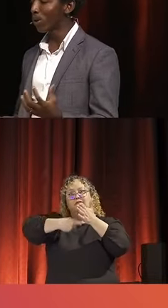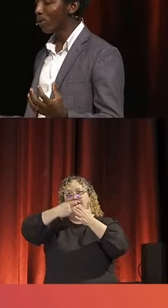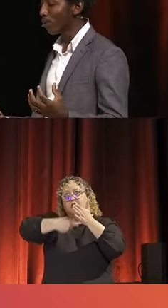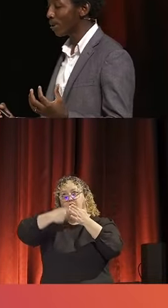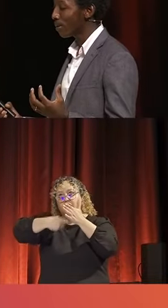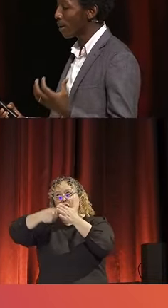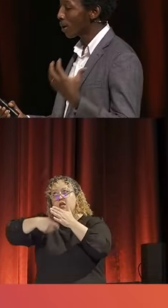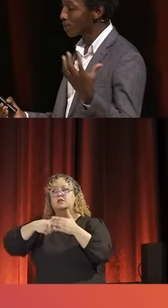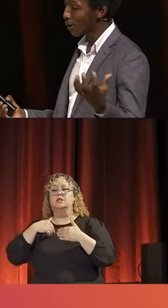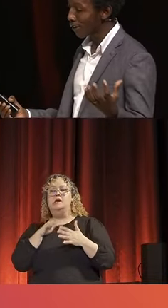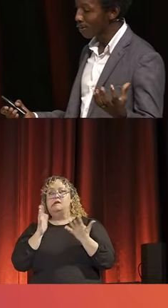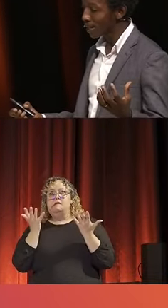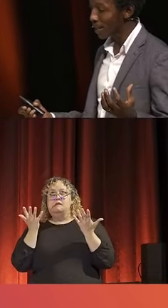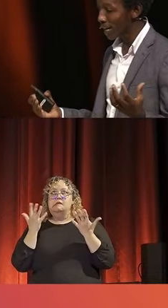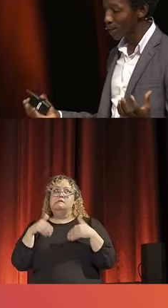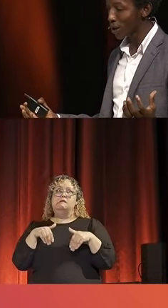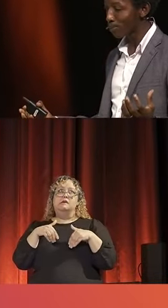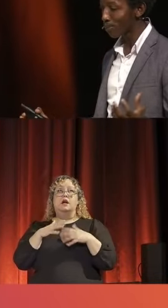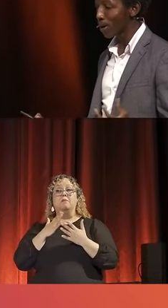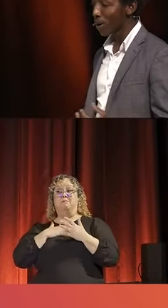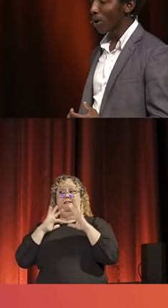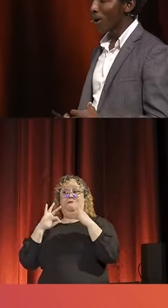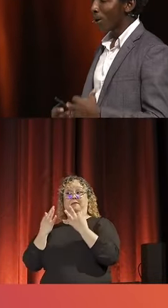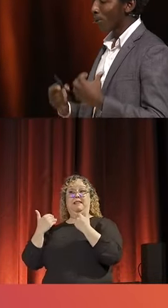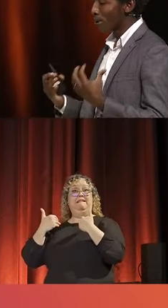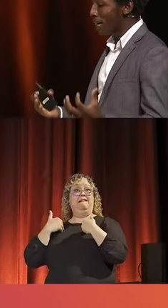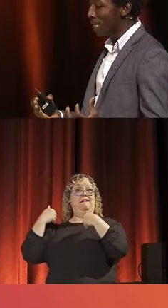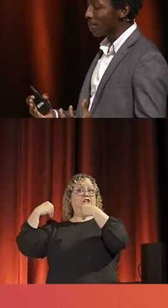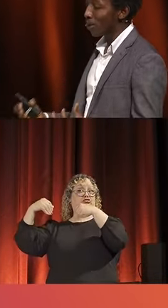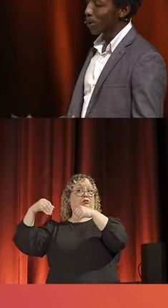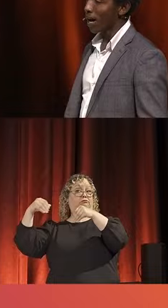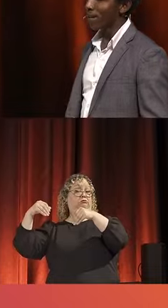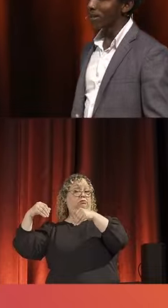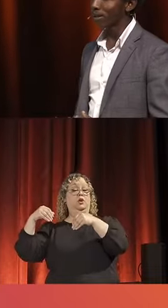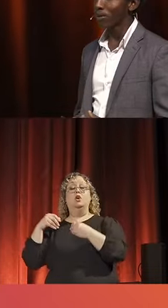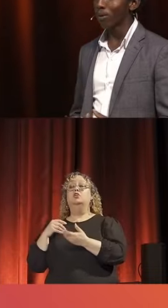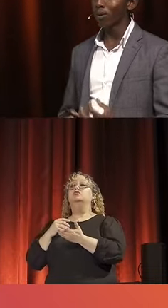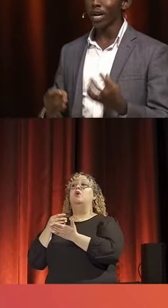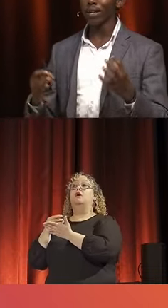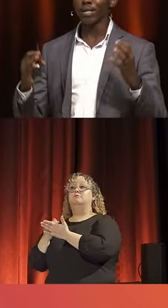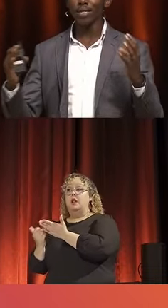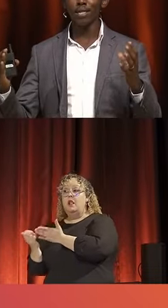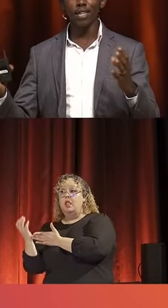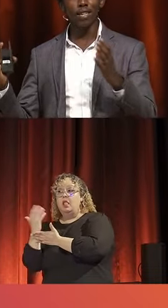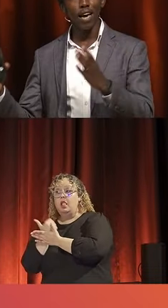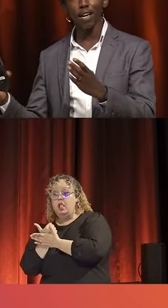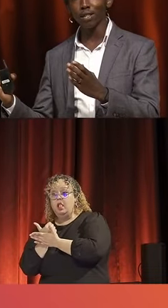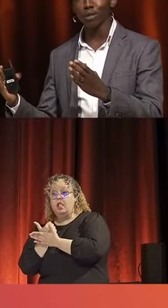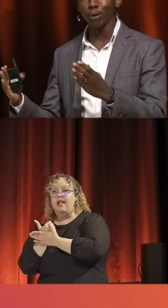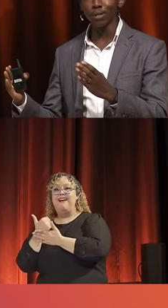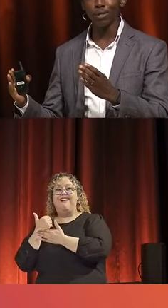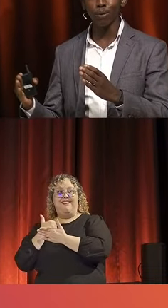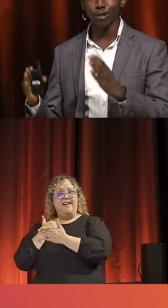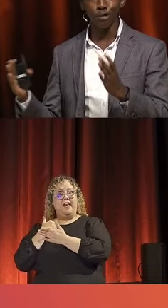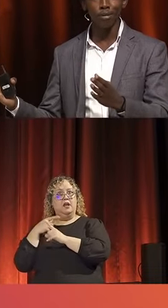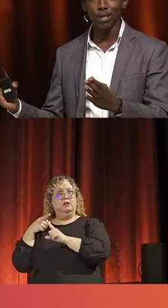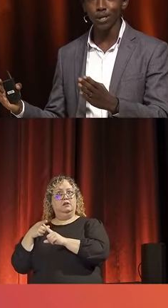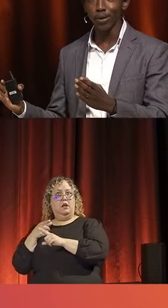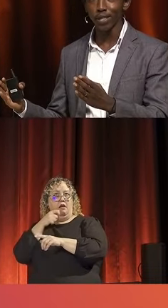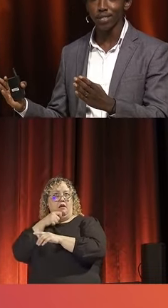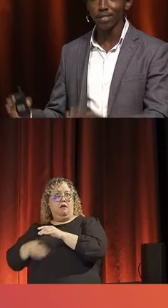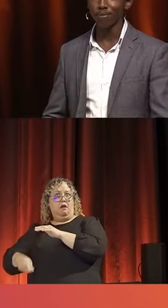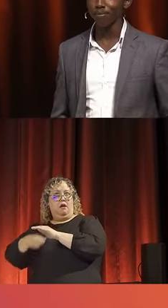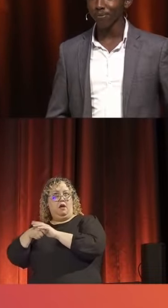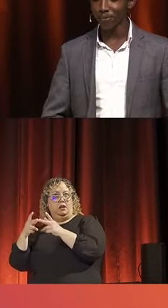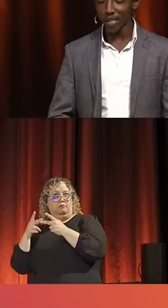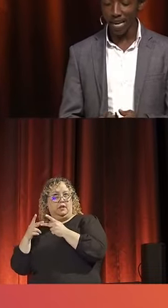and so, because my family had a shop, the money that they would earn, we had a designated hiding spot. It was a family